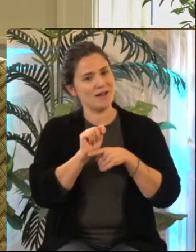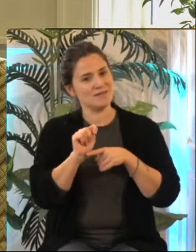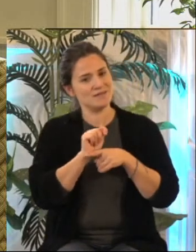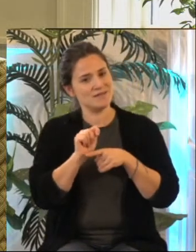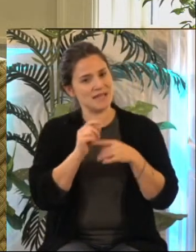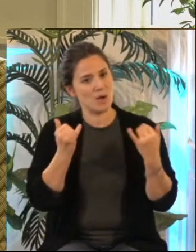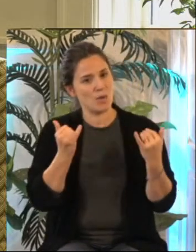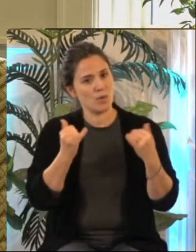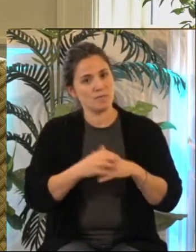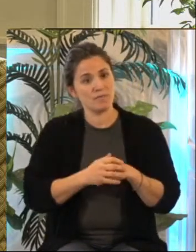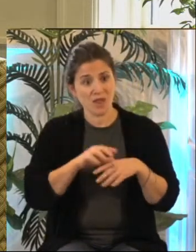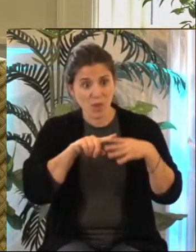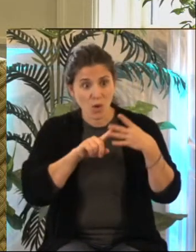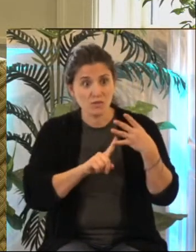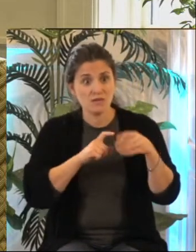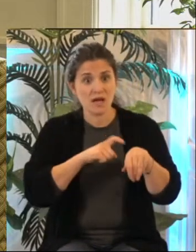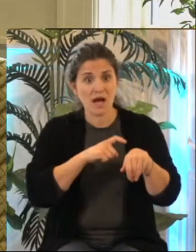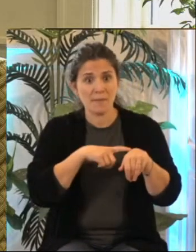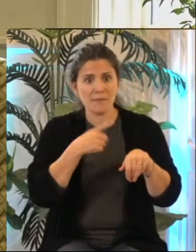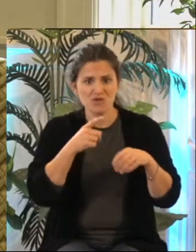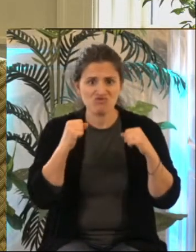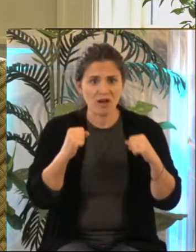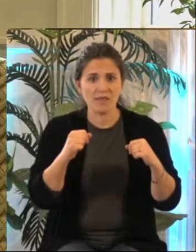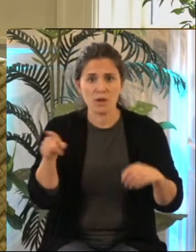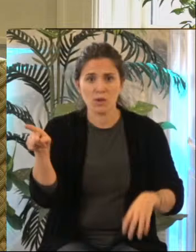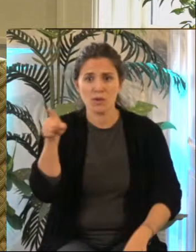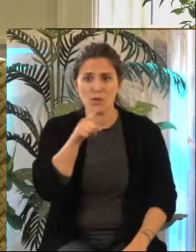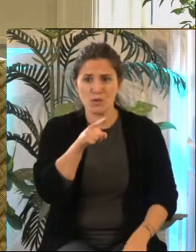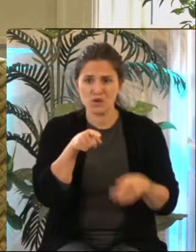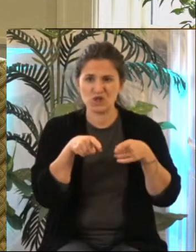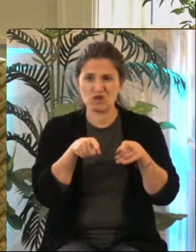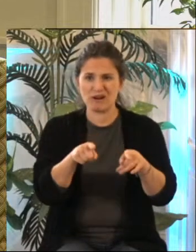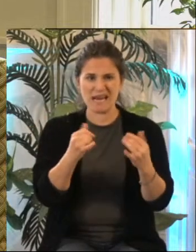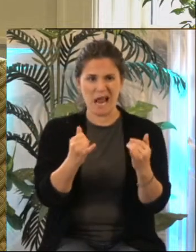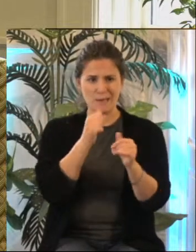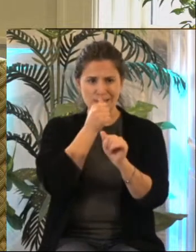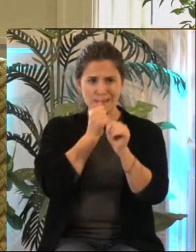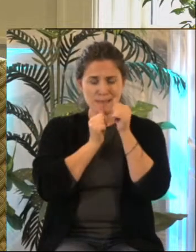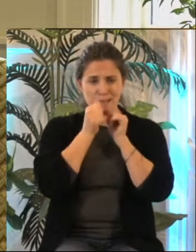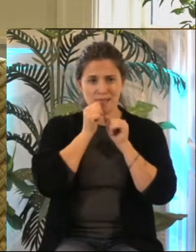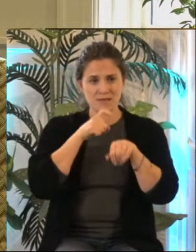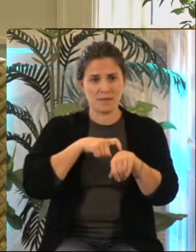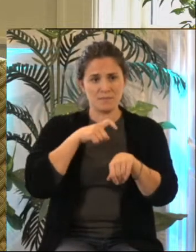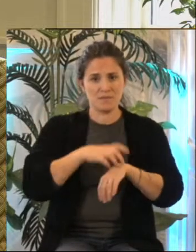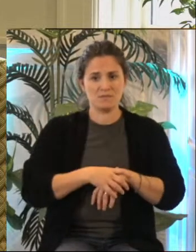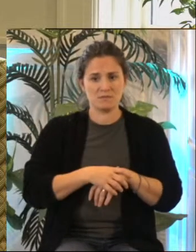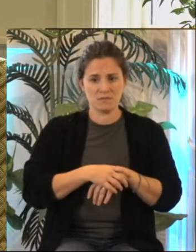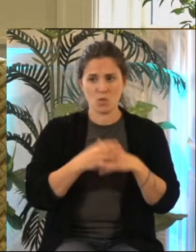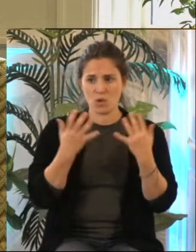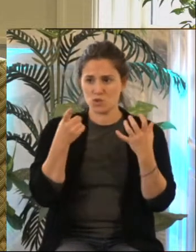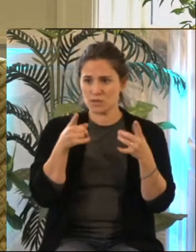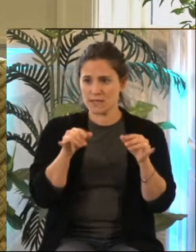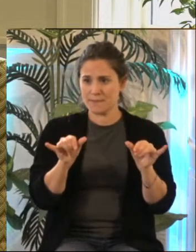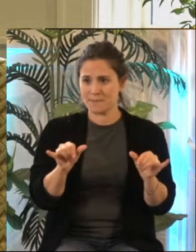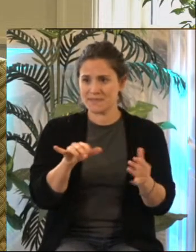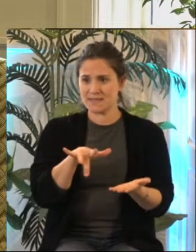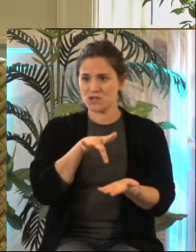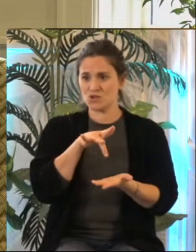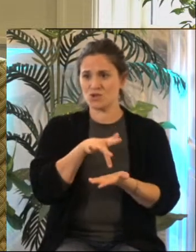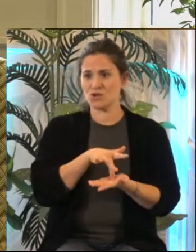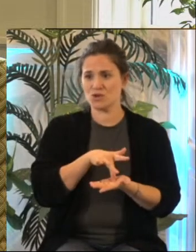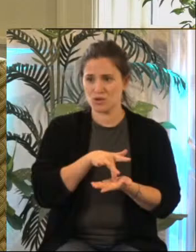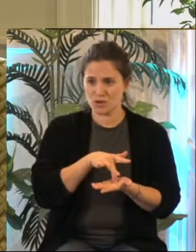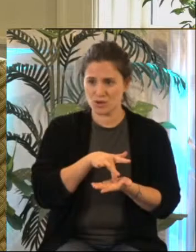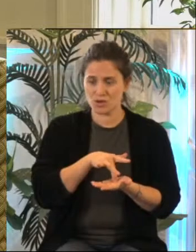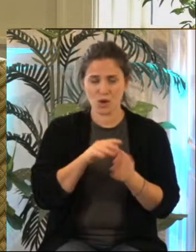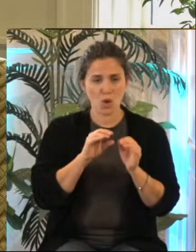times, these practices strengthen us so that we can maintain our center, because there's no way that we can